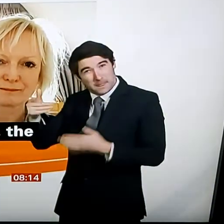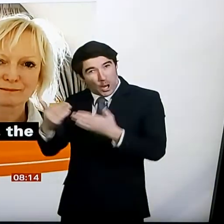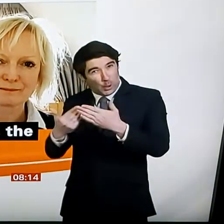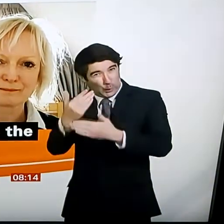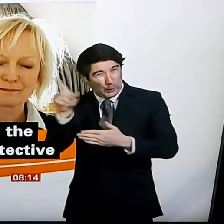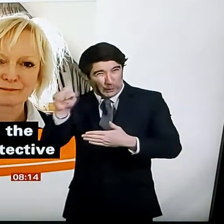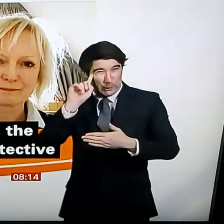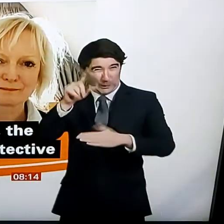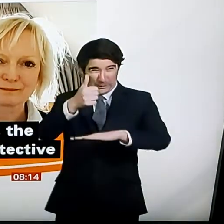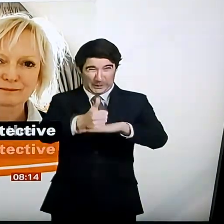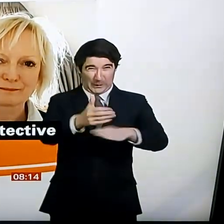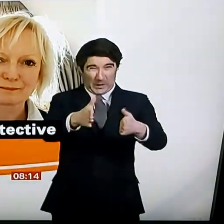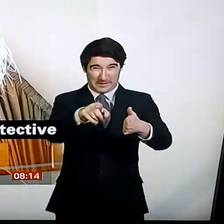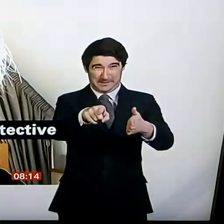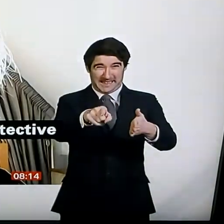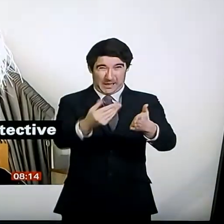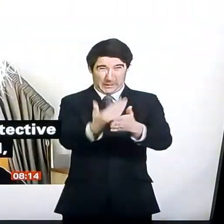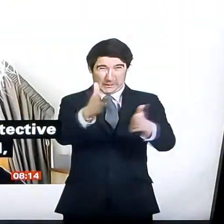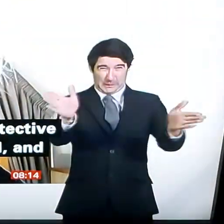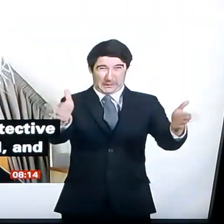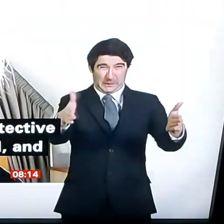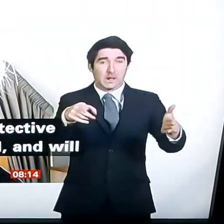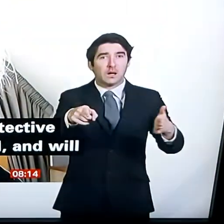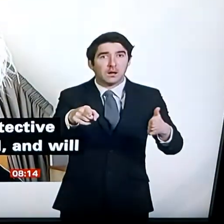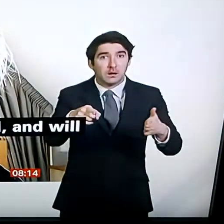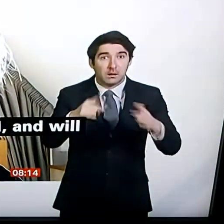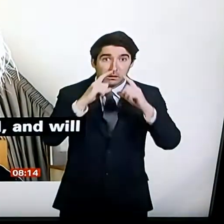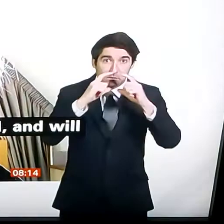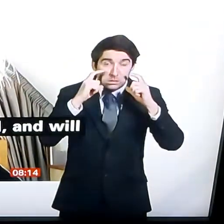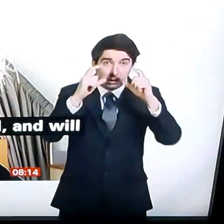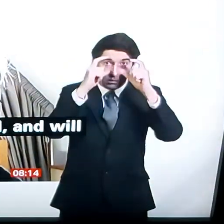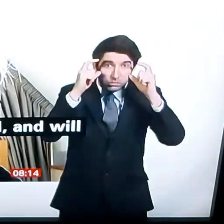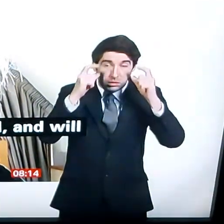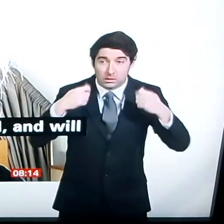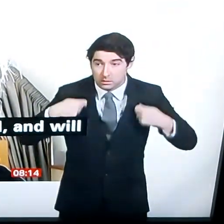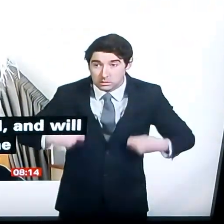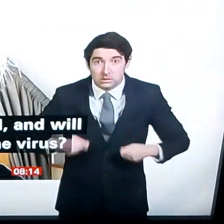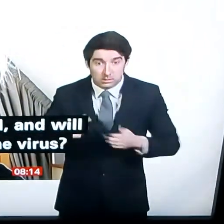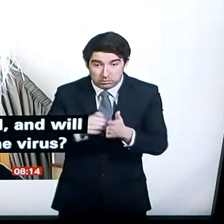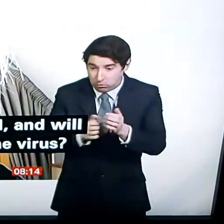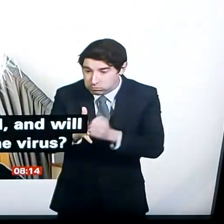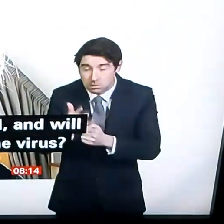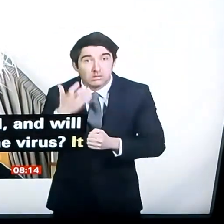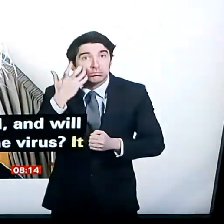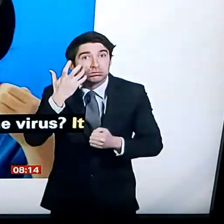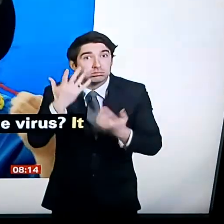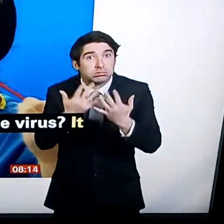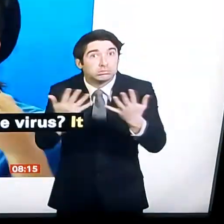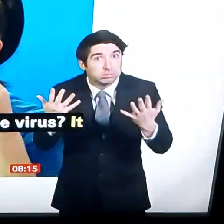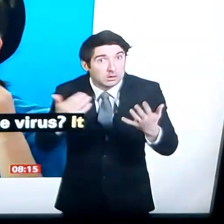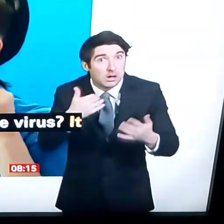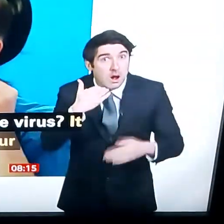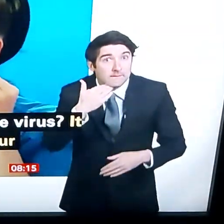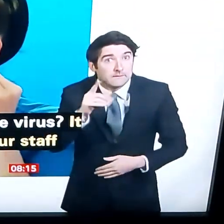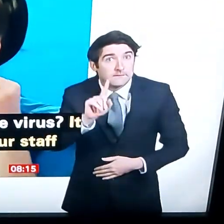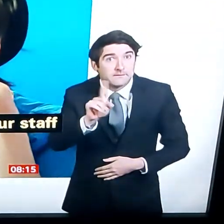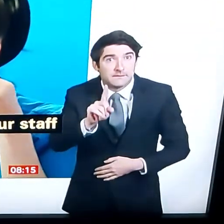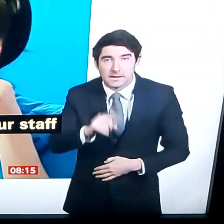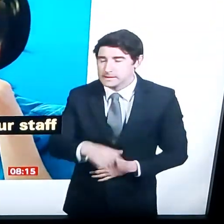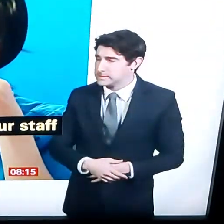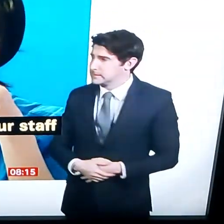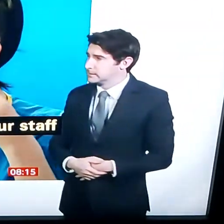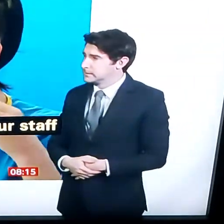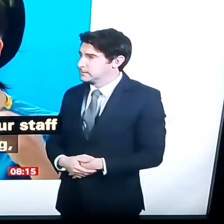you know, protected from the virus? It's vitally important that our staff, wherever they're working, our staff have the